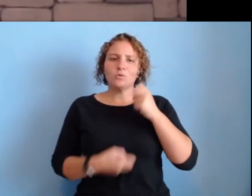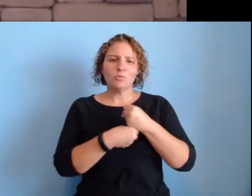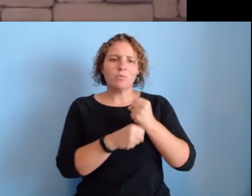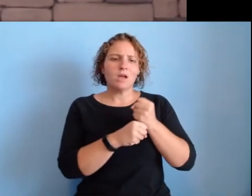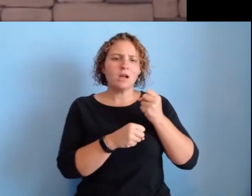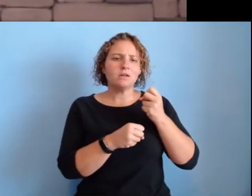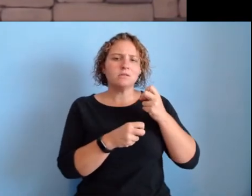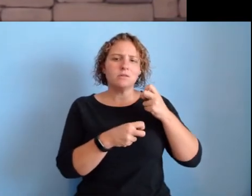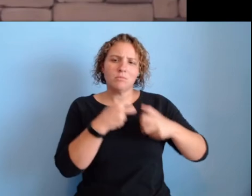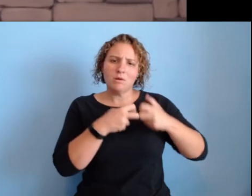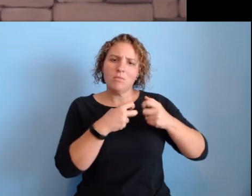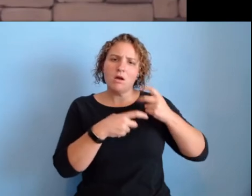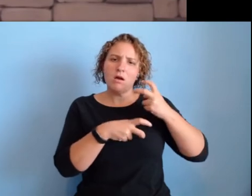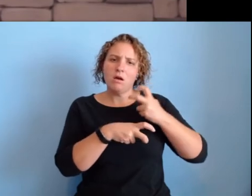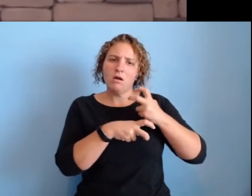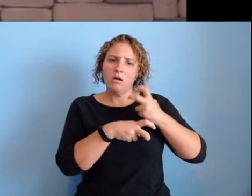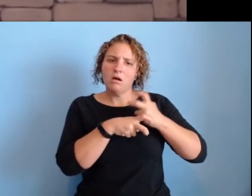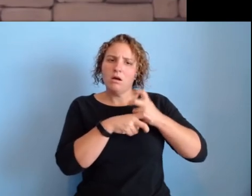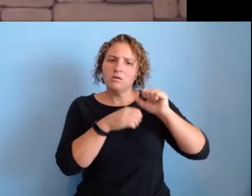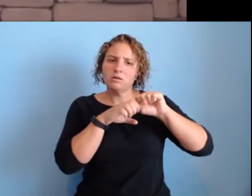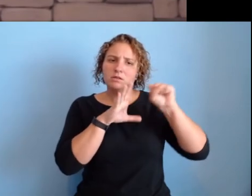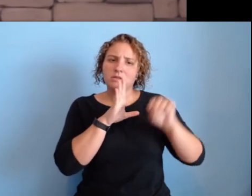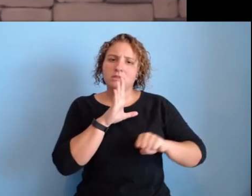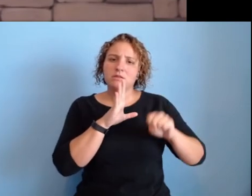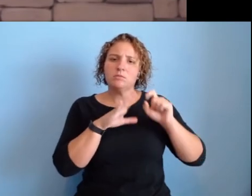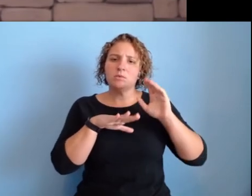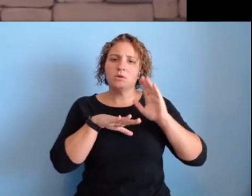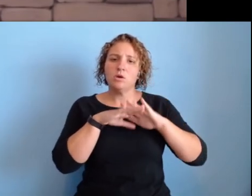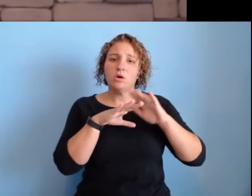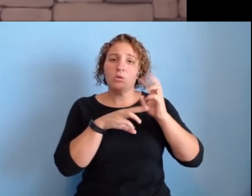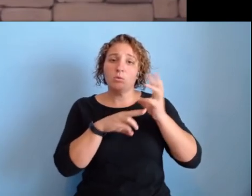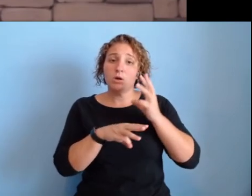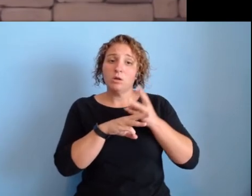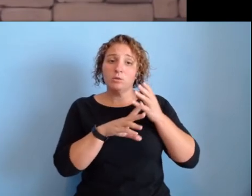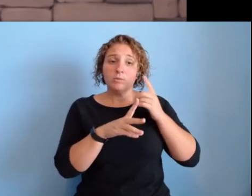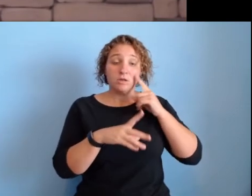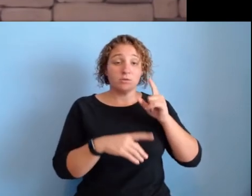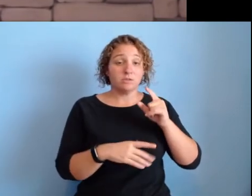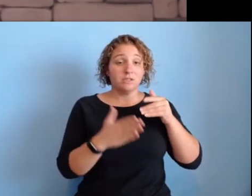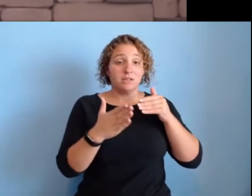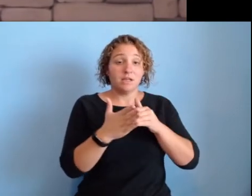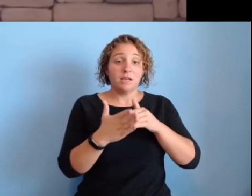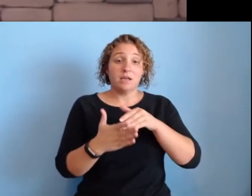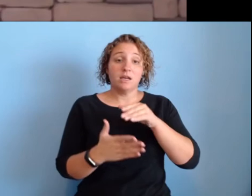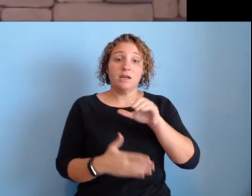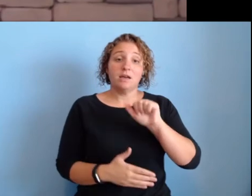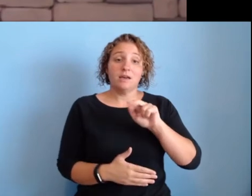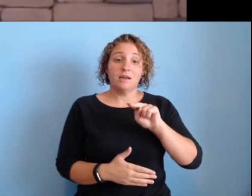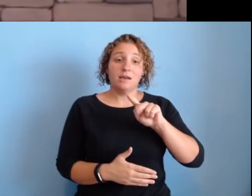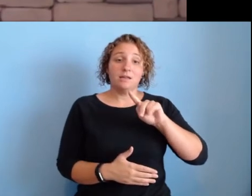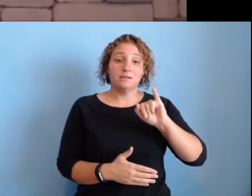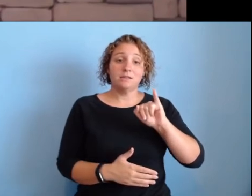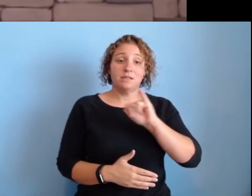on the world that's only around, it seems, for the first three and a half years, because once the Antichrist wants to be God, why need a false system?